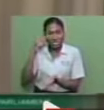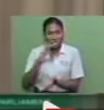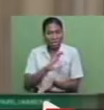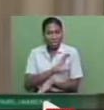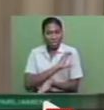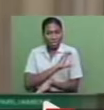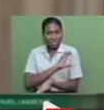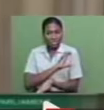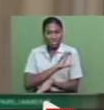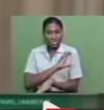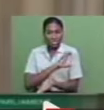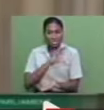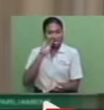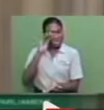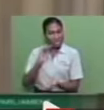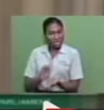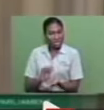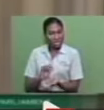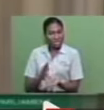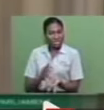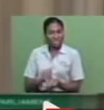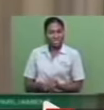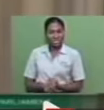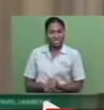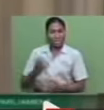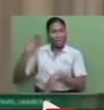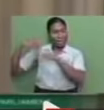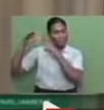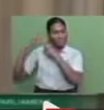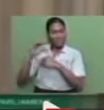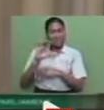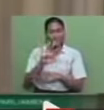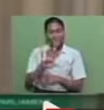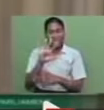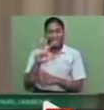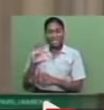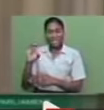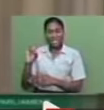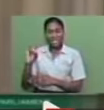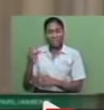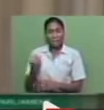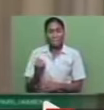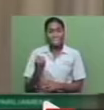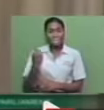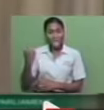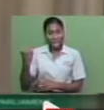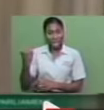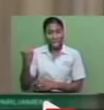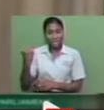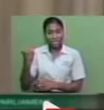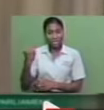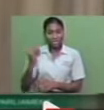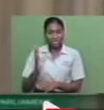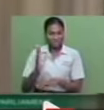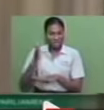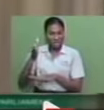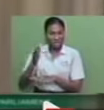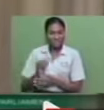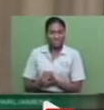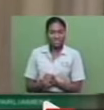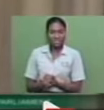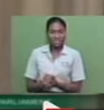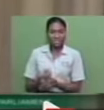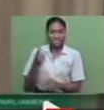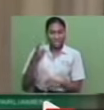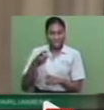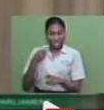services from 515 million, that's about over, in fiscal